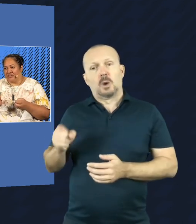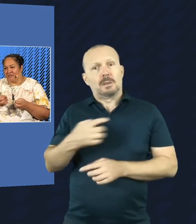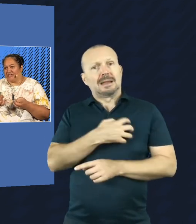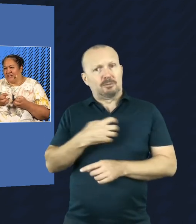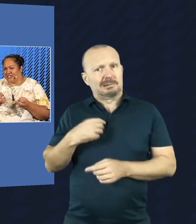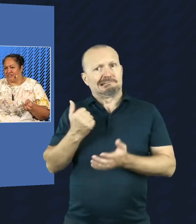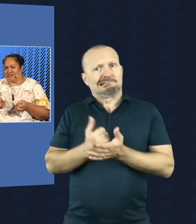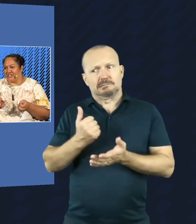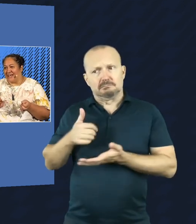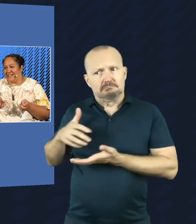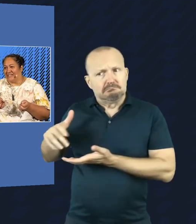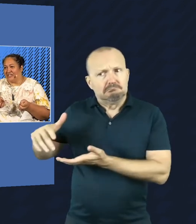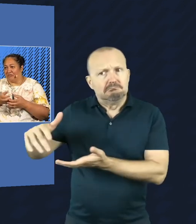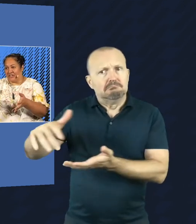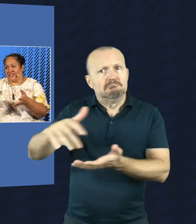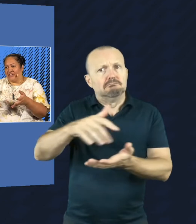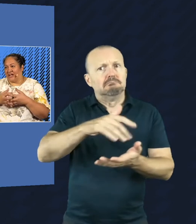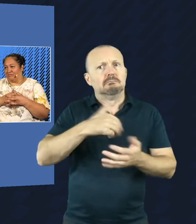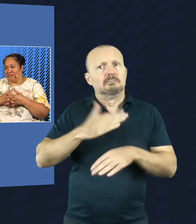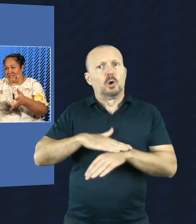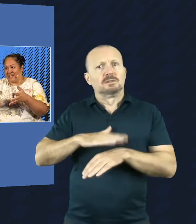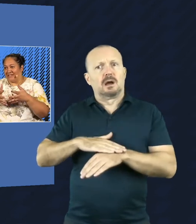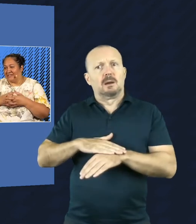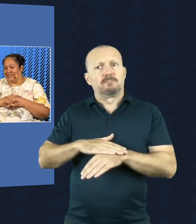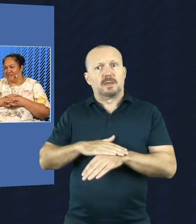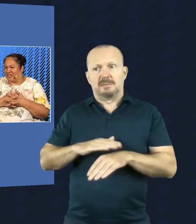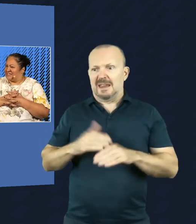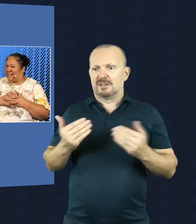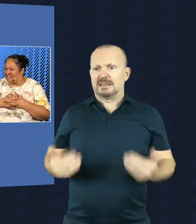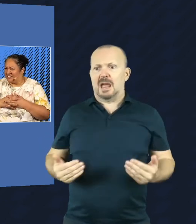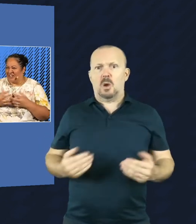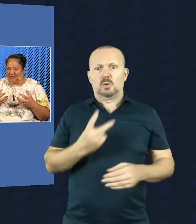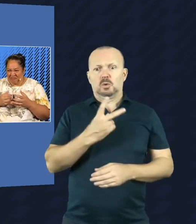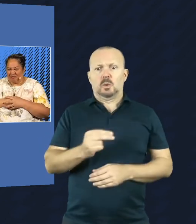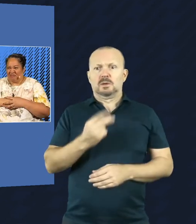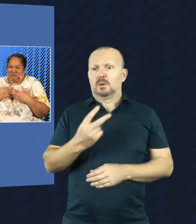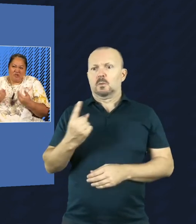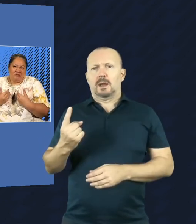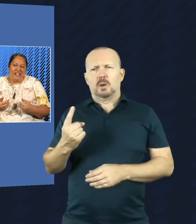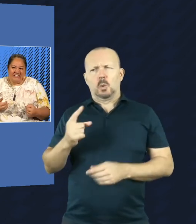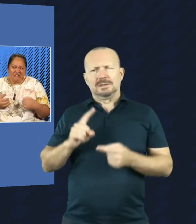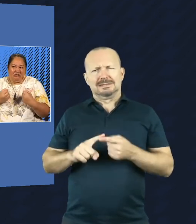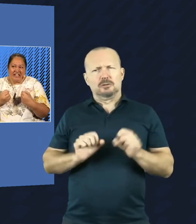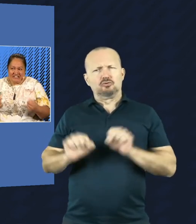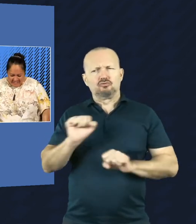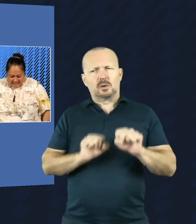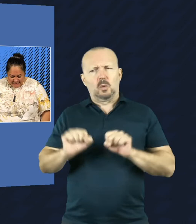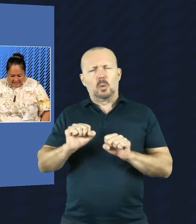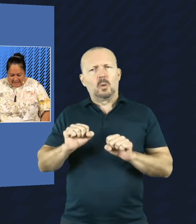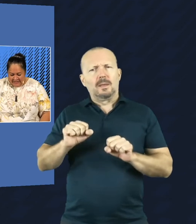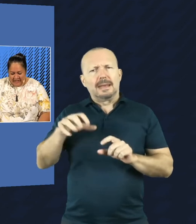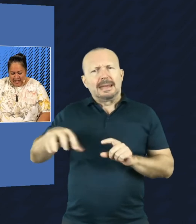and we still kind of struggle today, you know, with iwi data. Why is that, you know? What do we need to do to get us